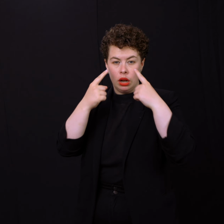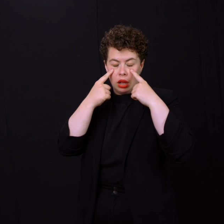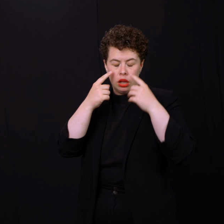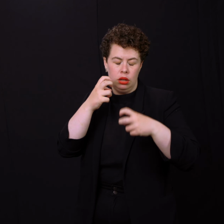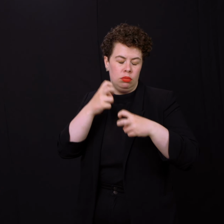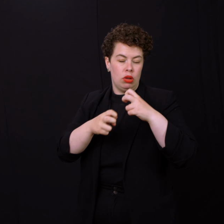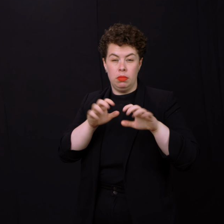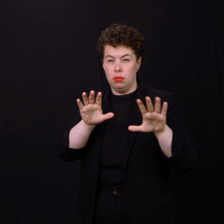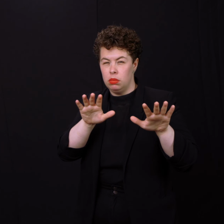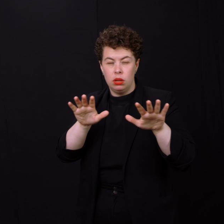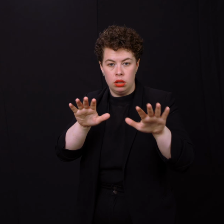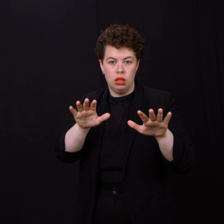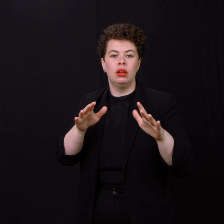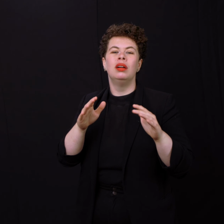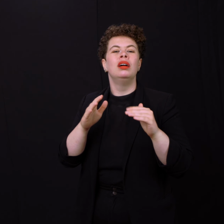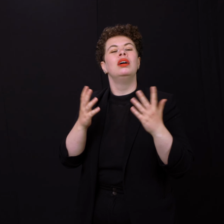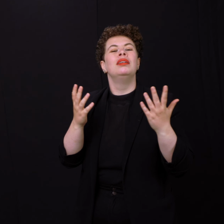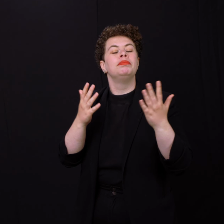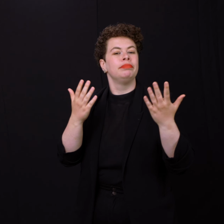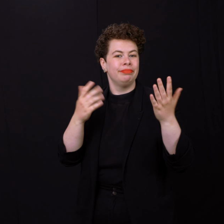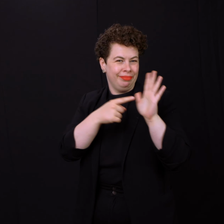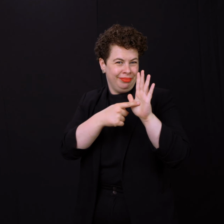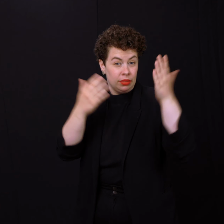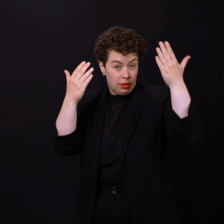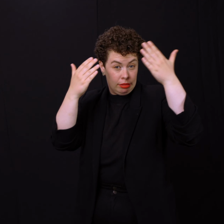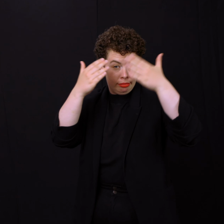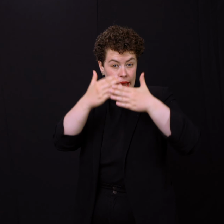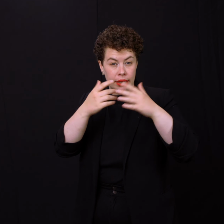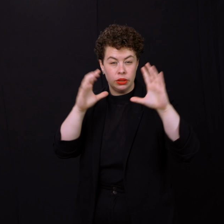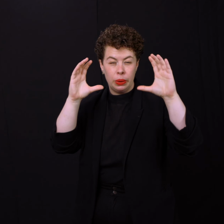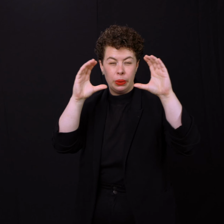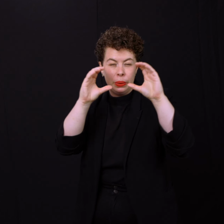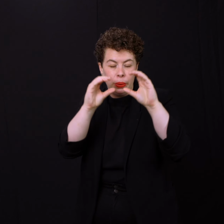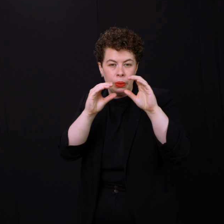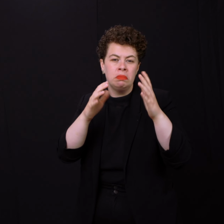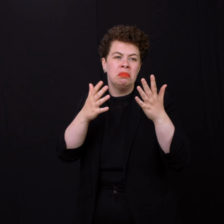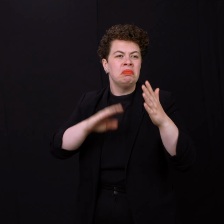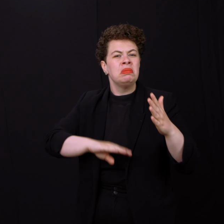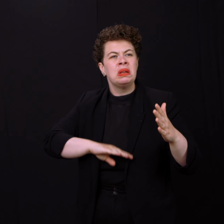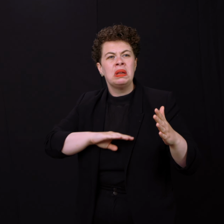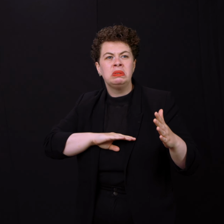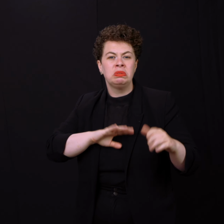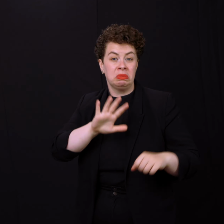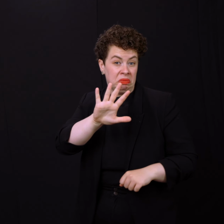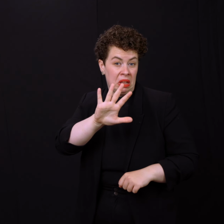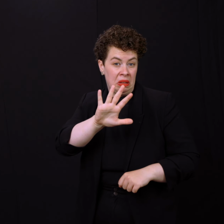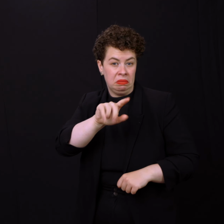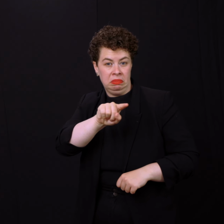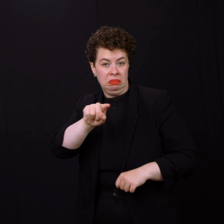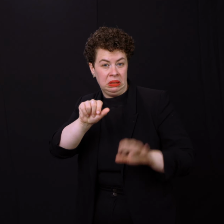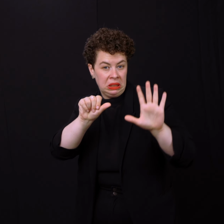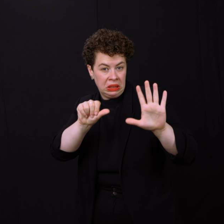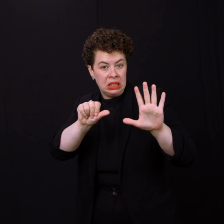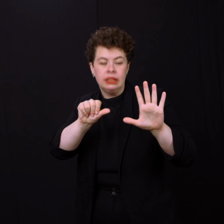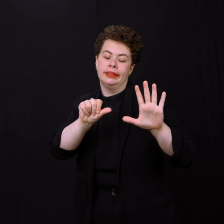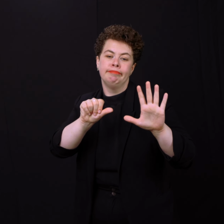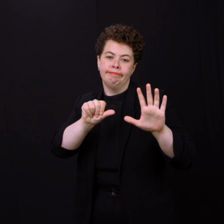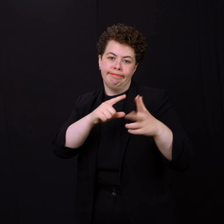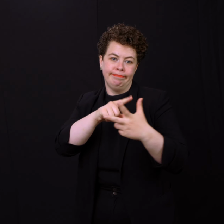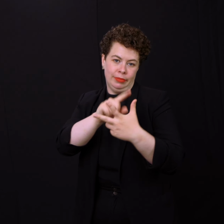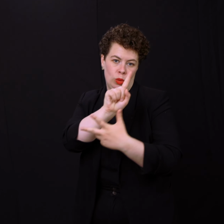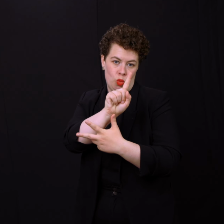problems, mainly difficulties with their night vision, around the age of kind of 5 to 6. That will go on to